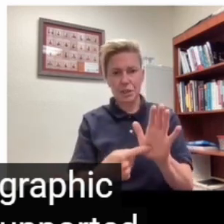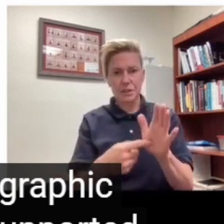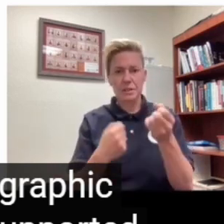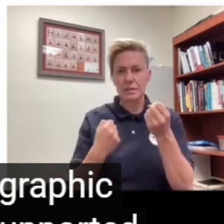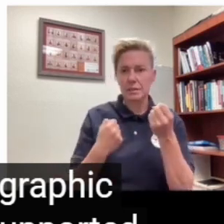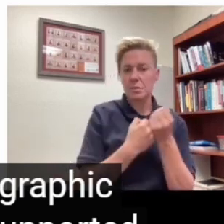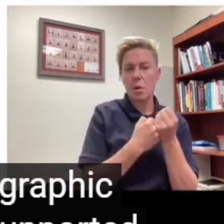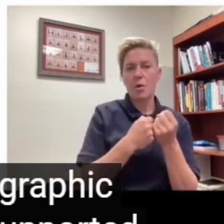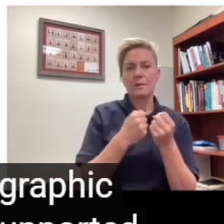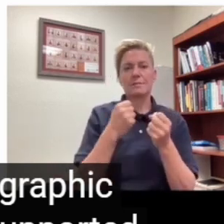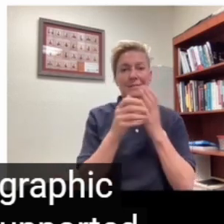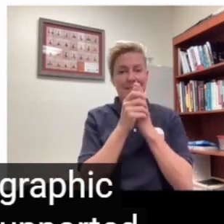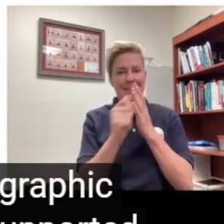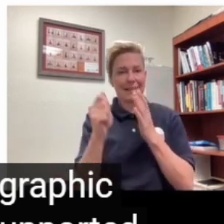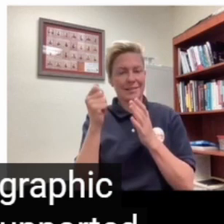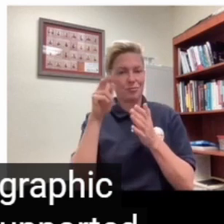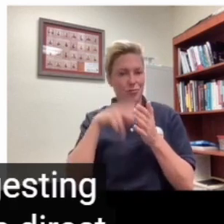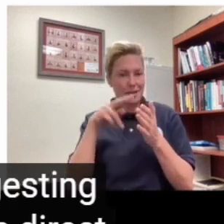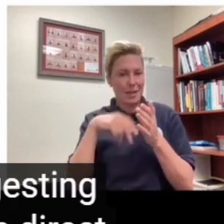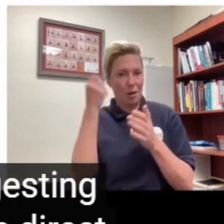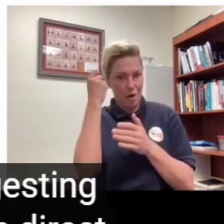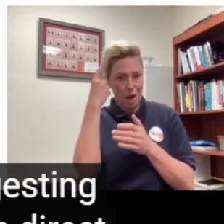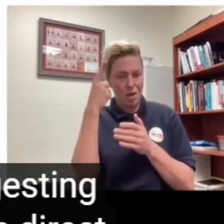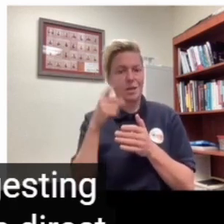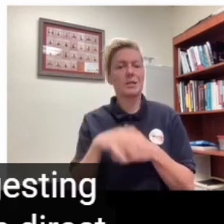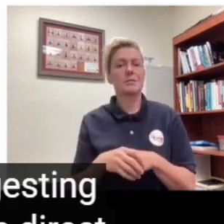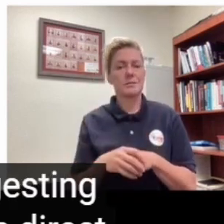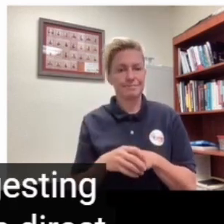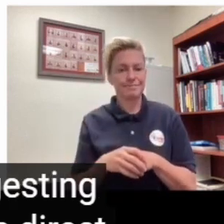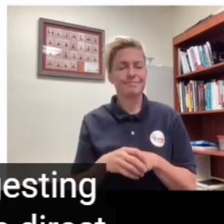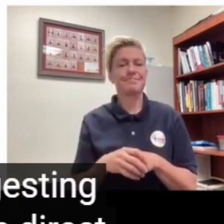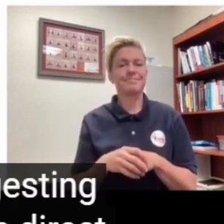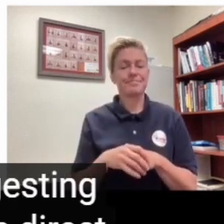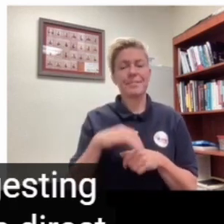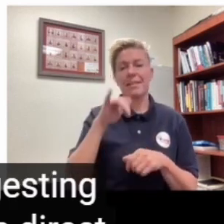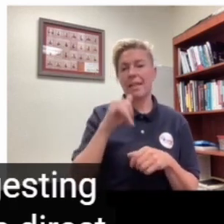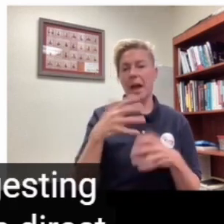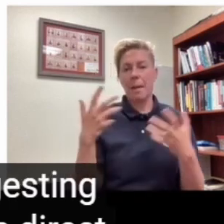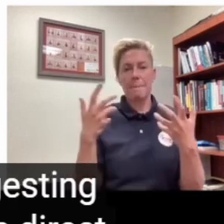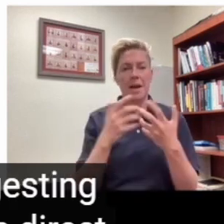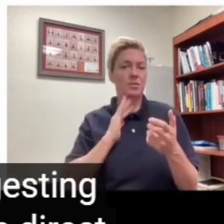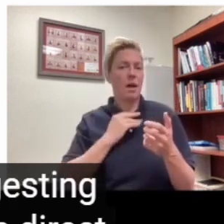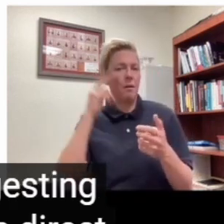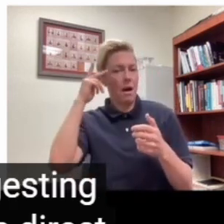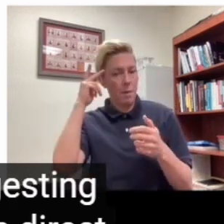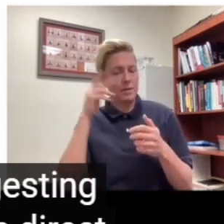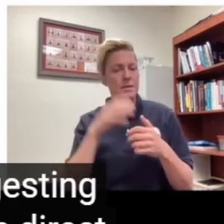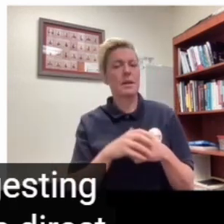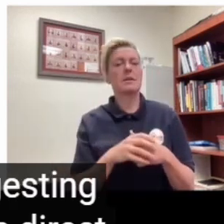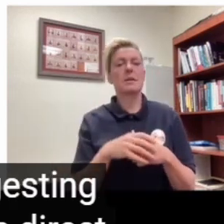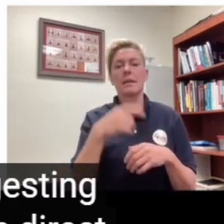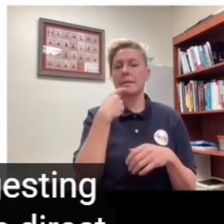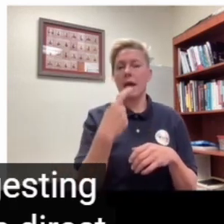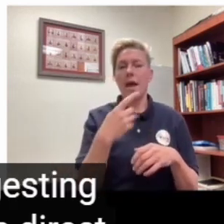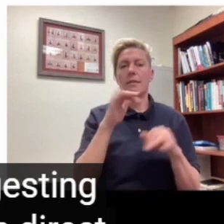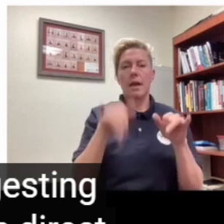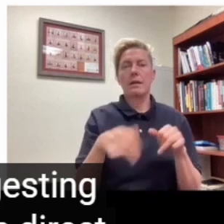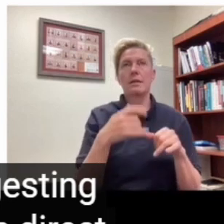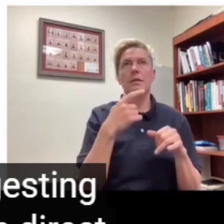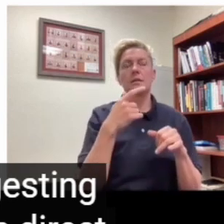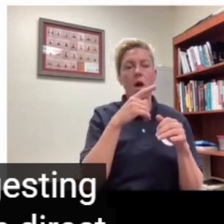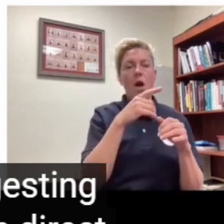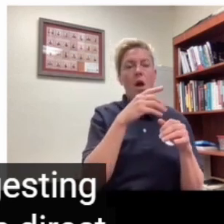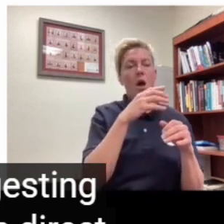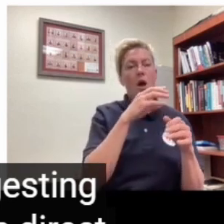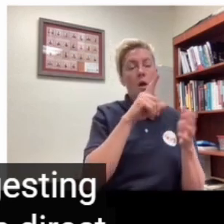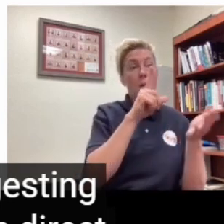semantic representations jointly supported skilled reading, not phonology, suggesting less reliance on